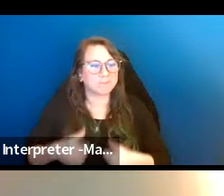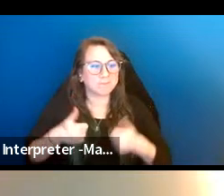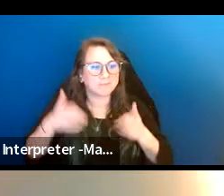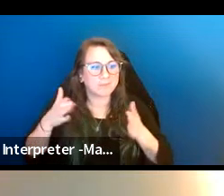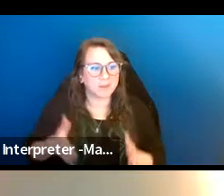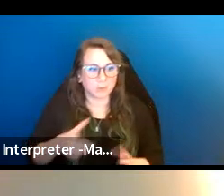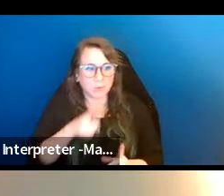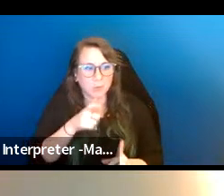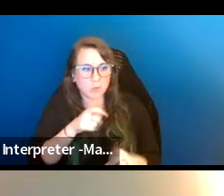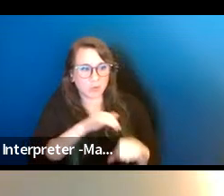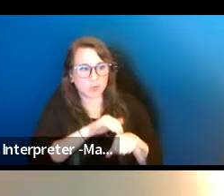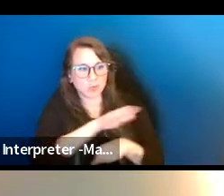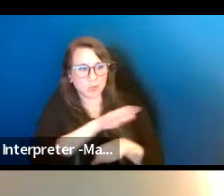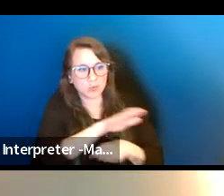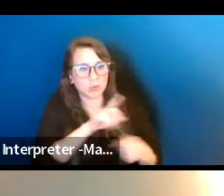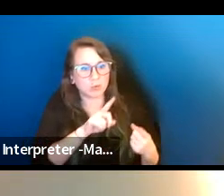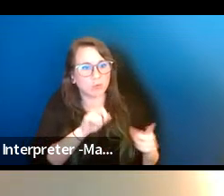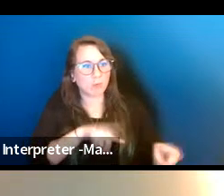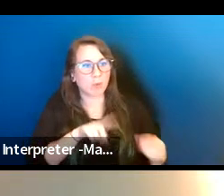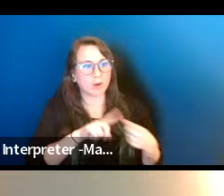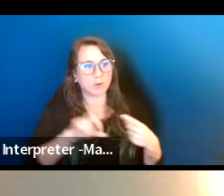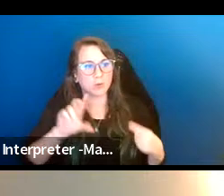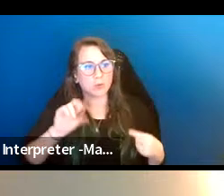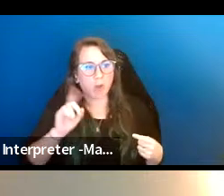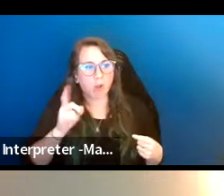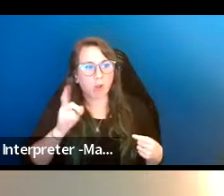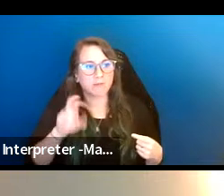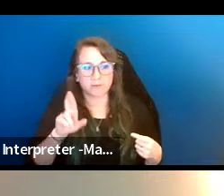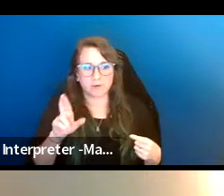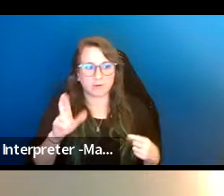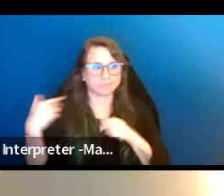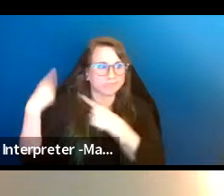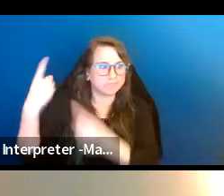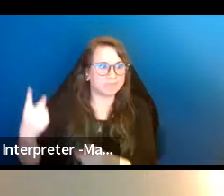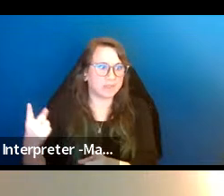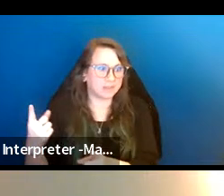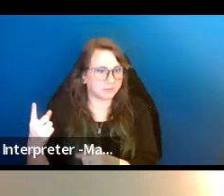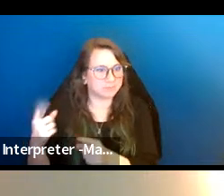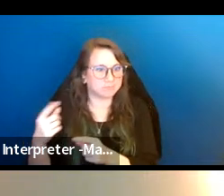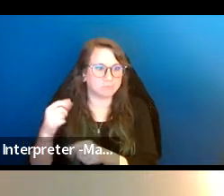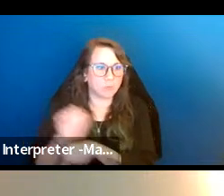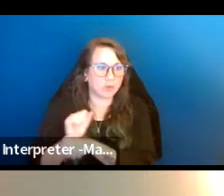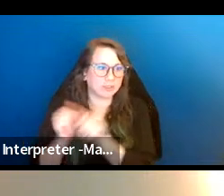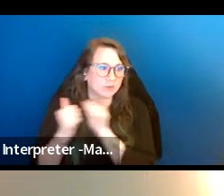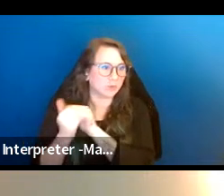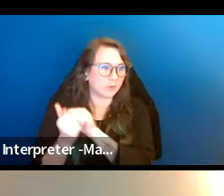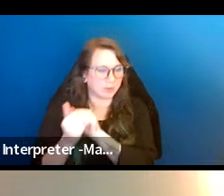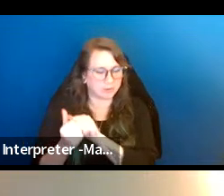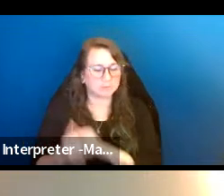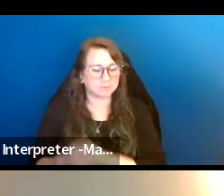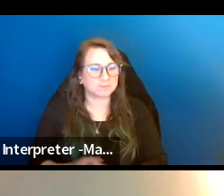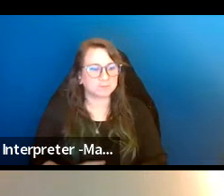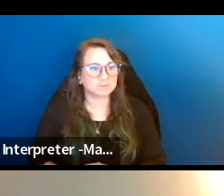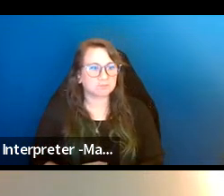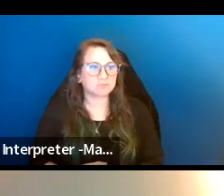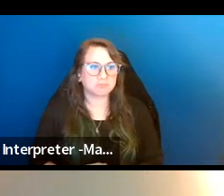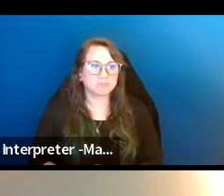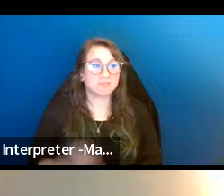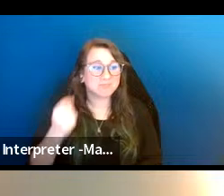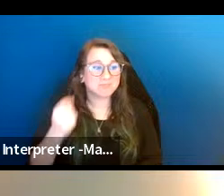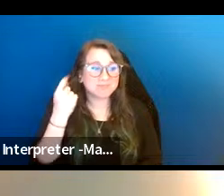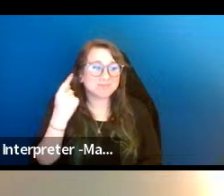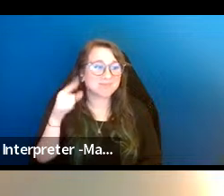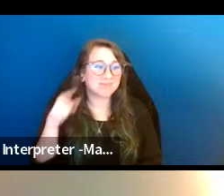and has been started this whole process has looped me in from the beginning. Yep. For sure. Yeah. But I mean, this car has been